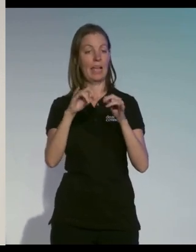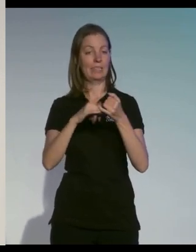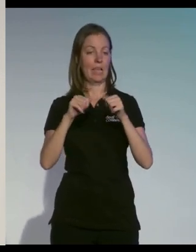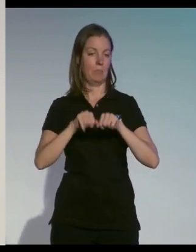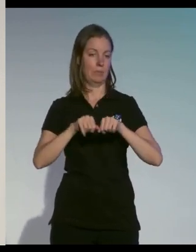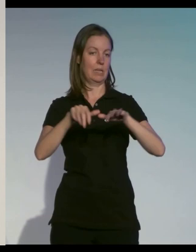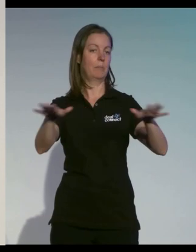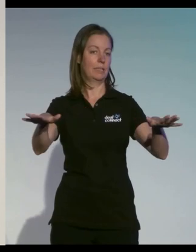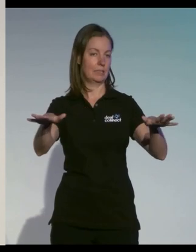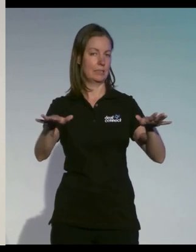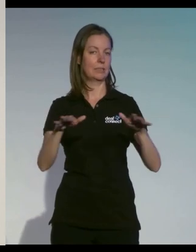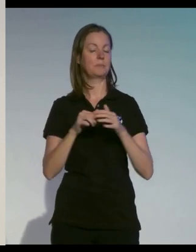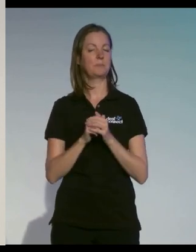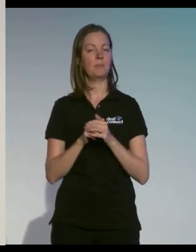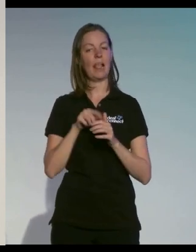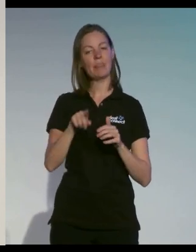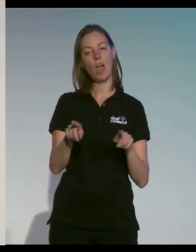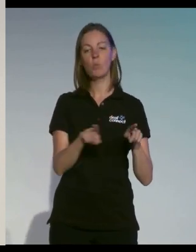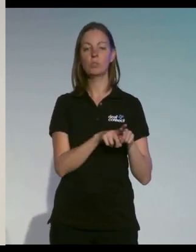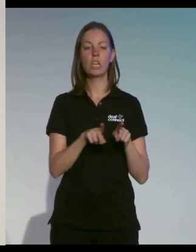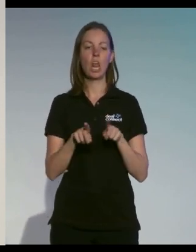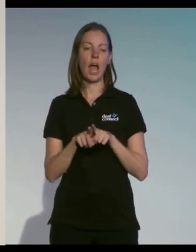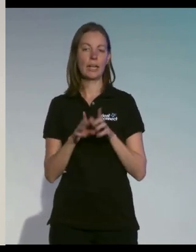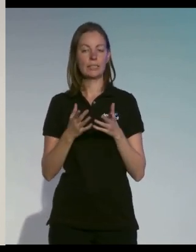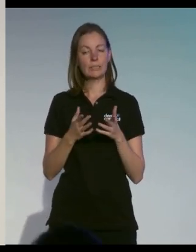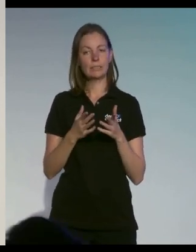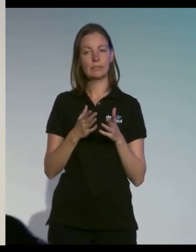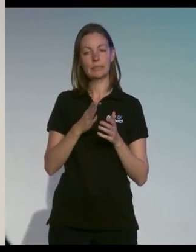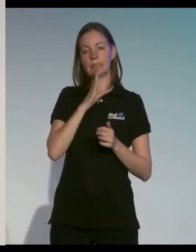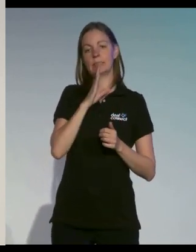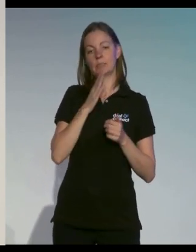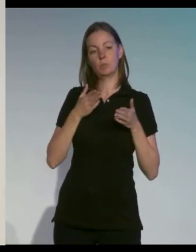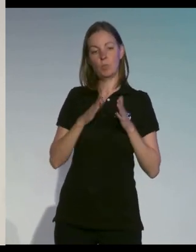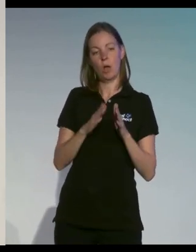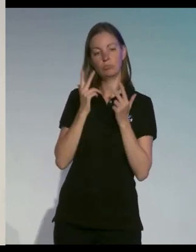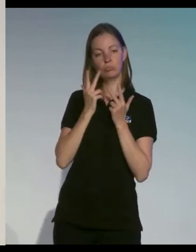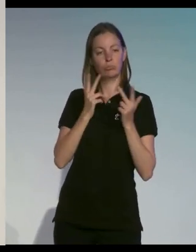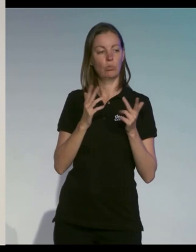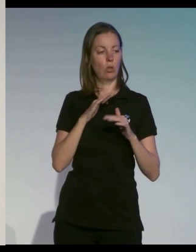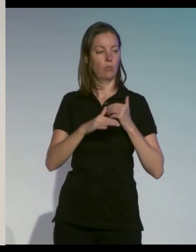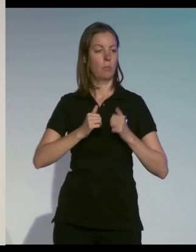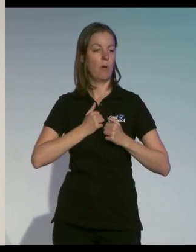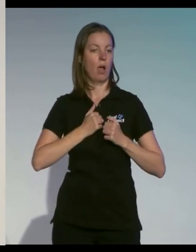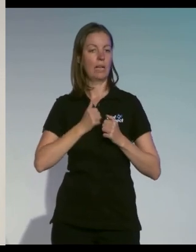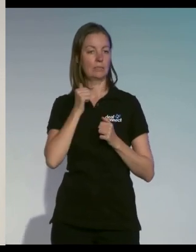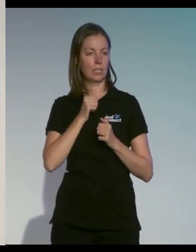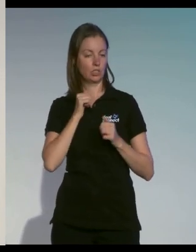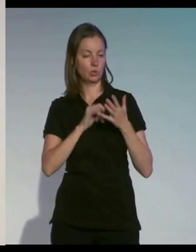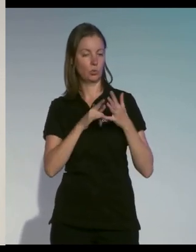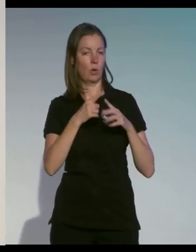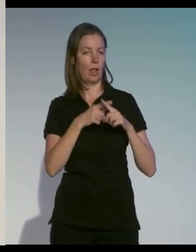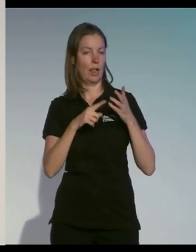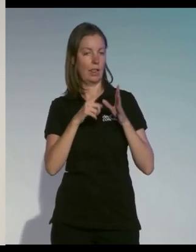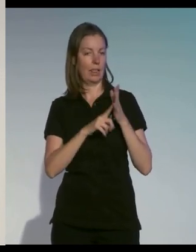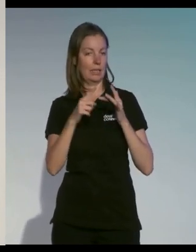sort of code language for my sexuality. And it made me see how trivial and insignificant was my situation